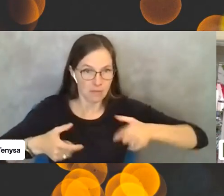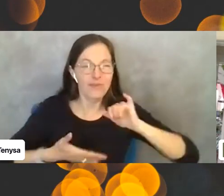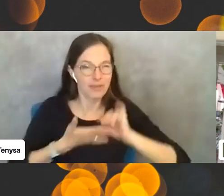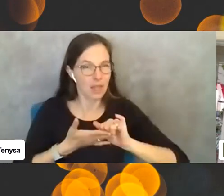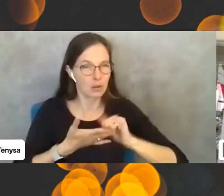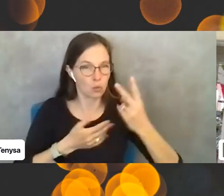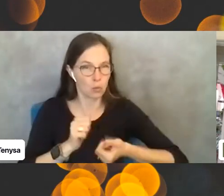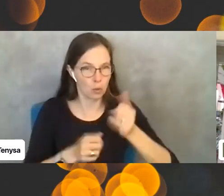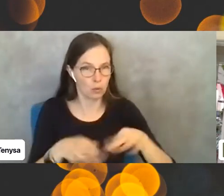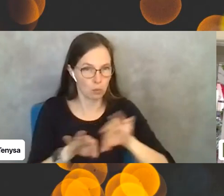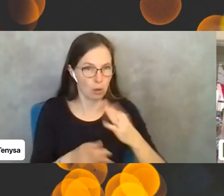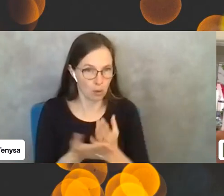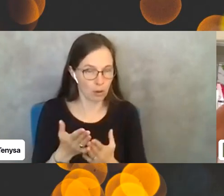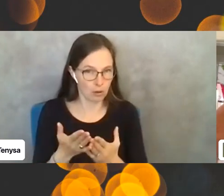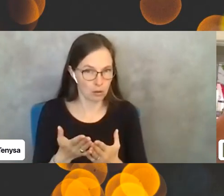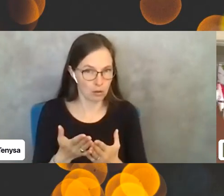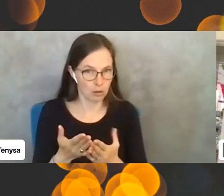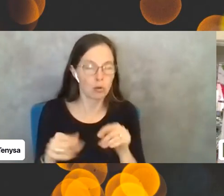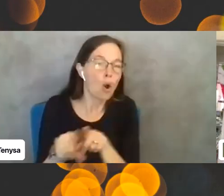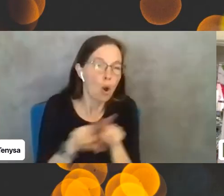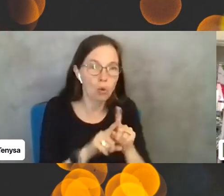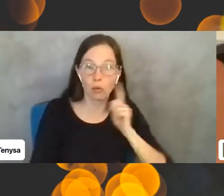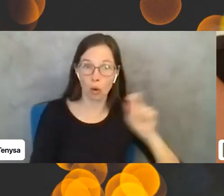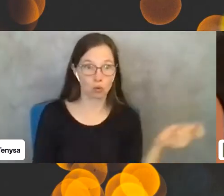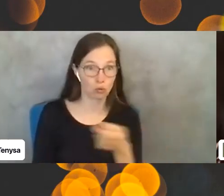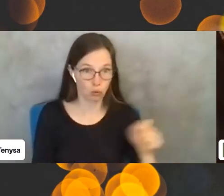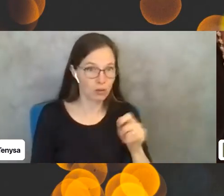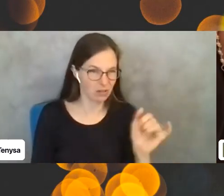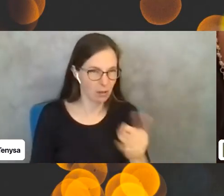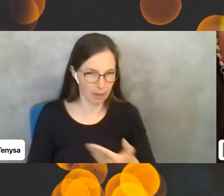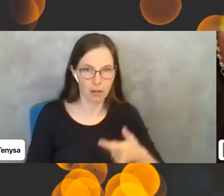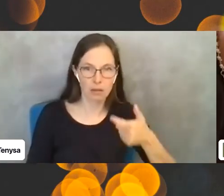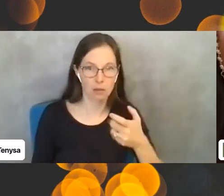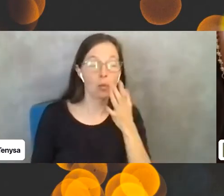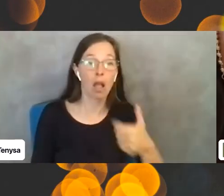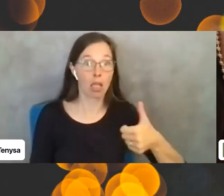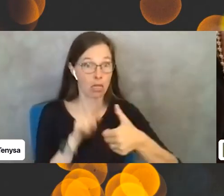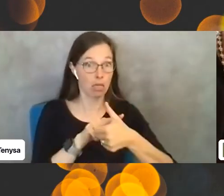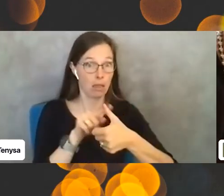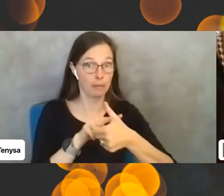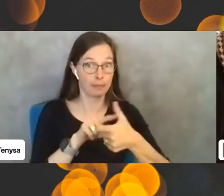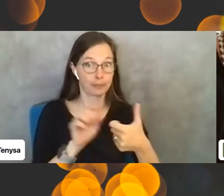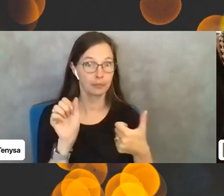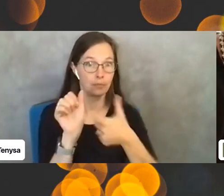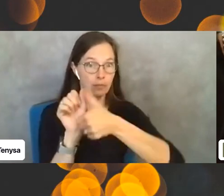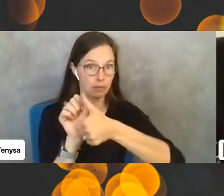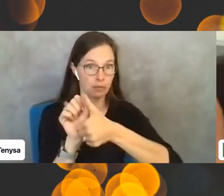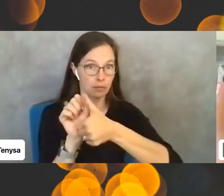two most important parts in your sword play. So you want to put your thumb on this end